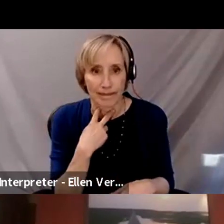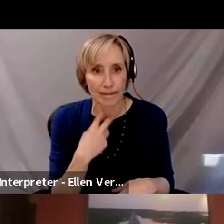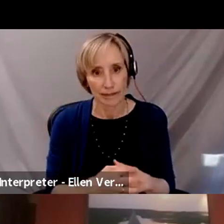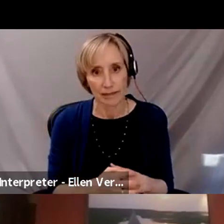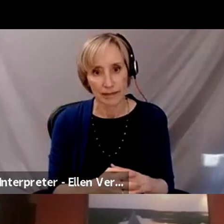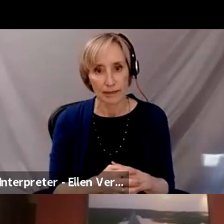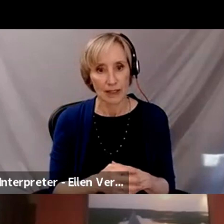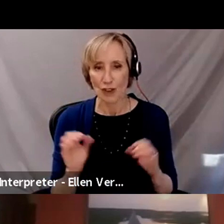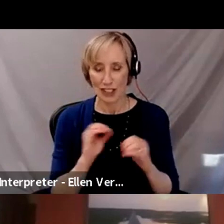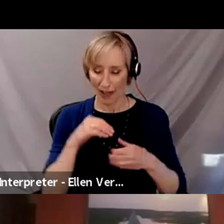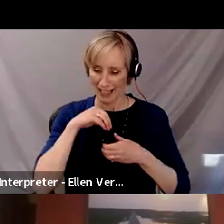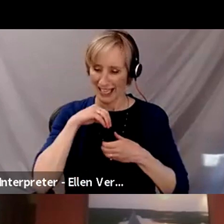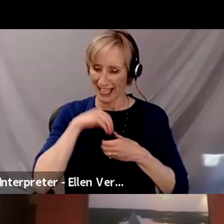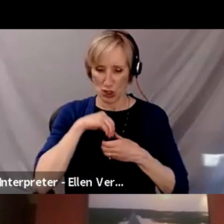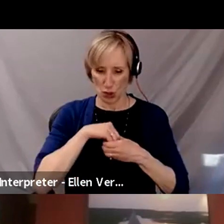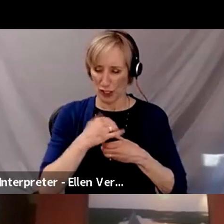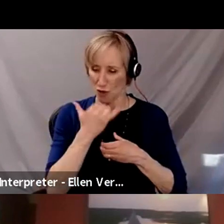upon.